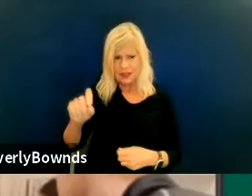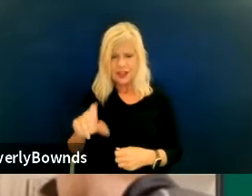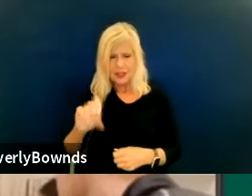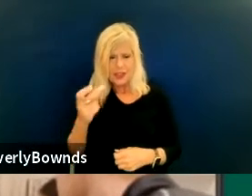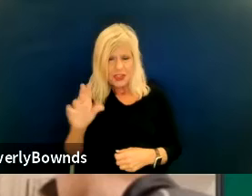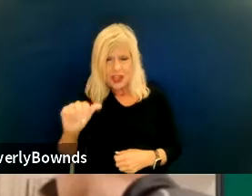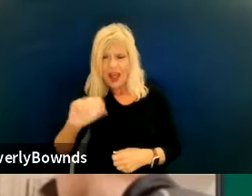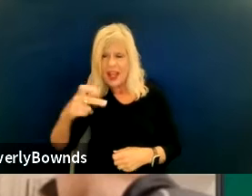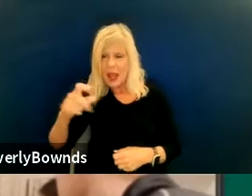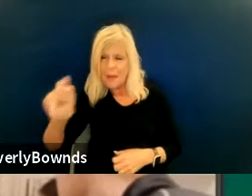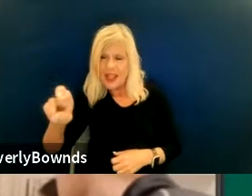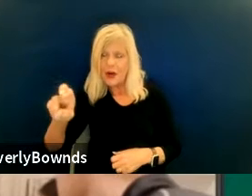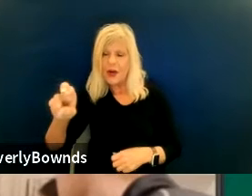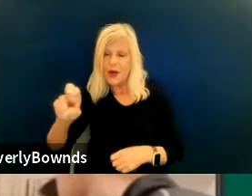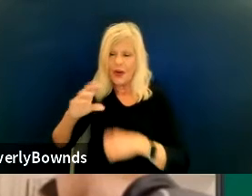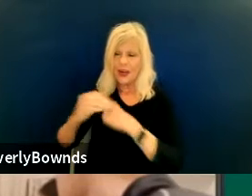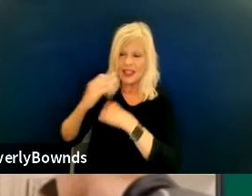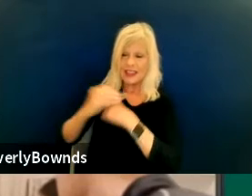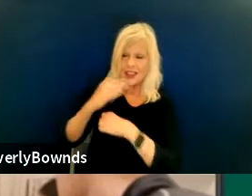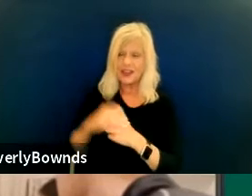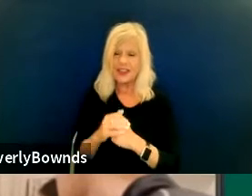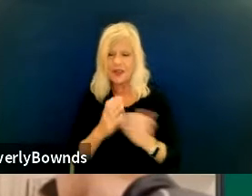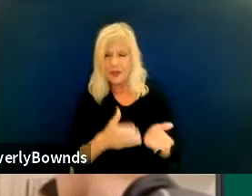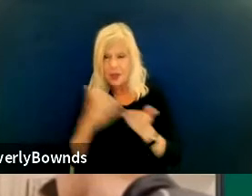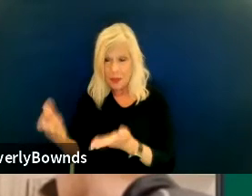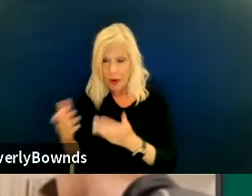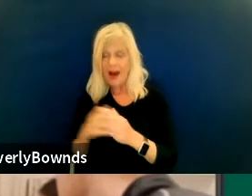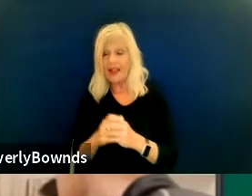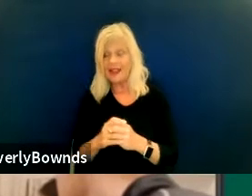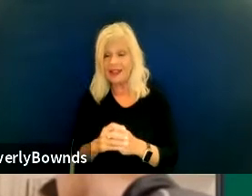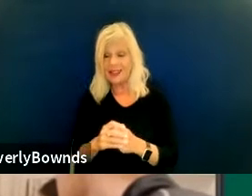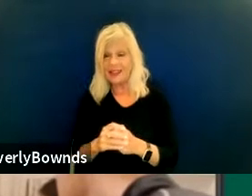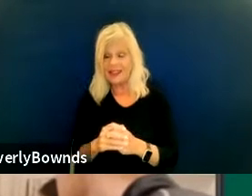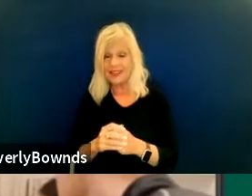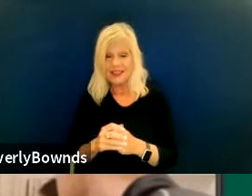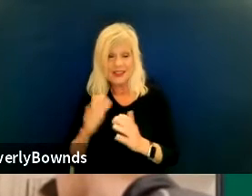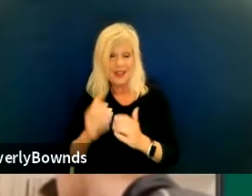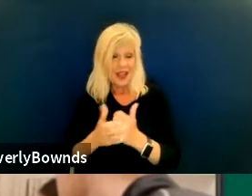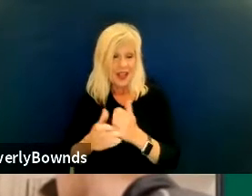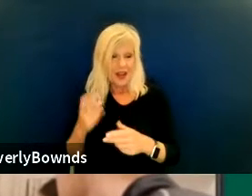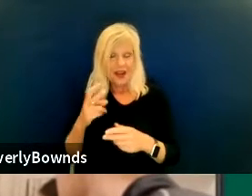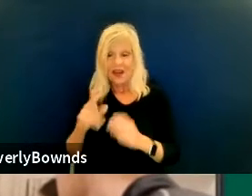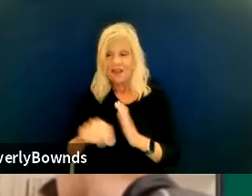and we got the device out in 2018. Hope that helps. I know this video is supposed to be short, and happy to answer any more questions you have.